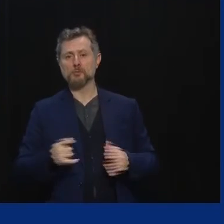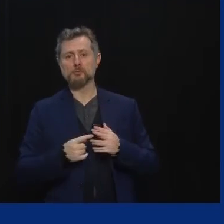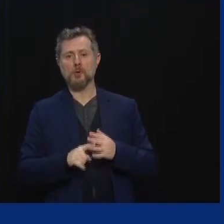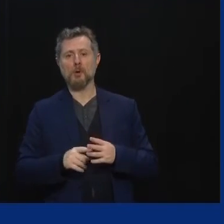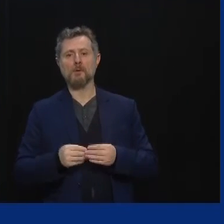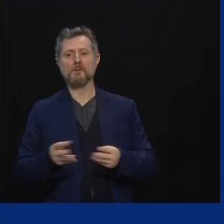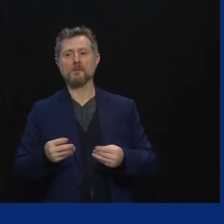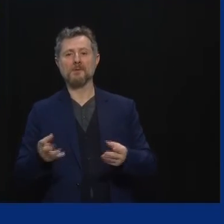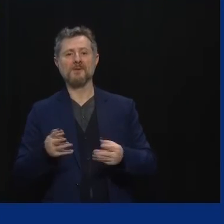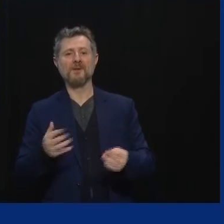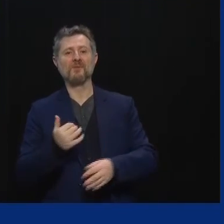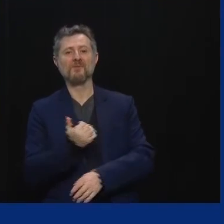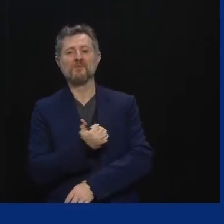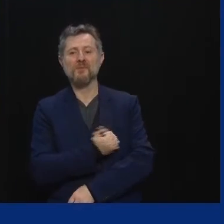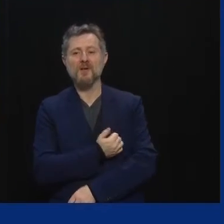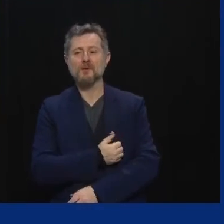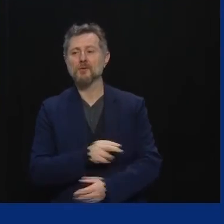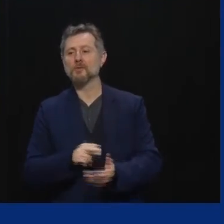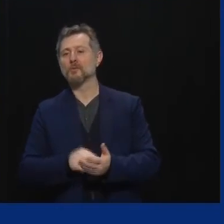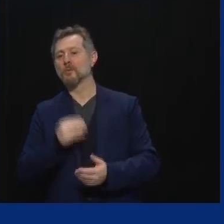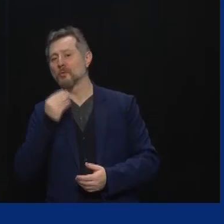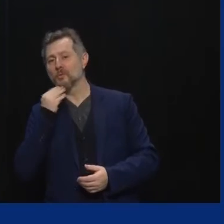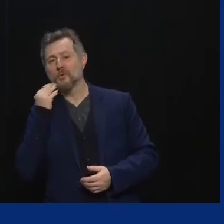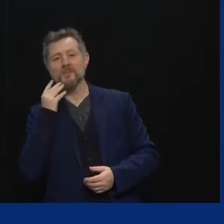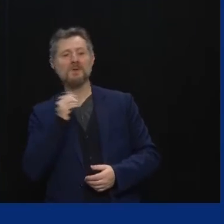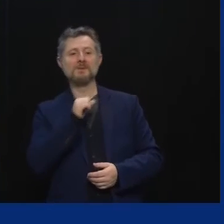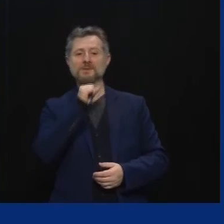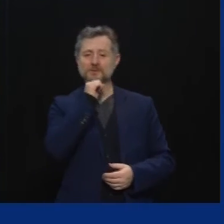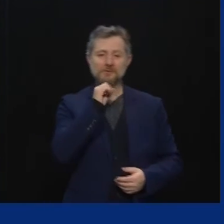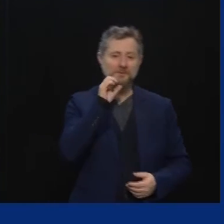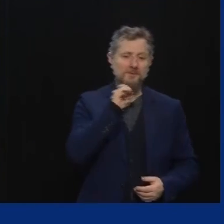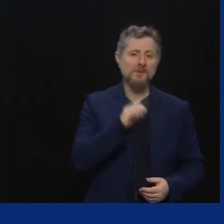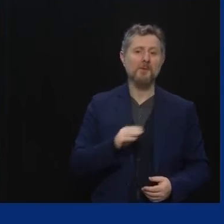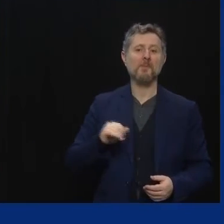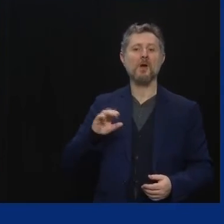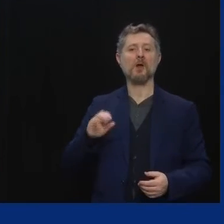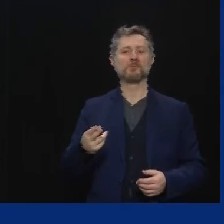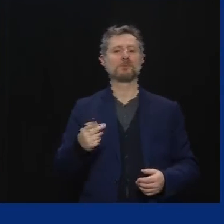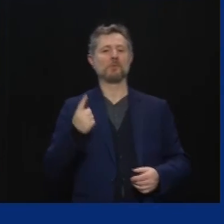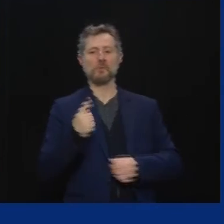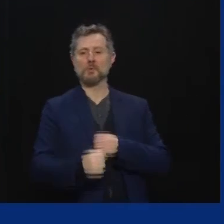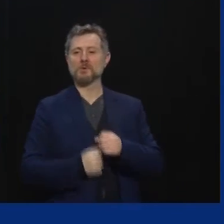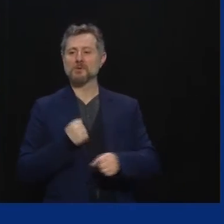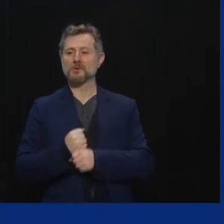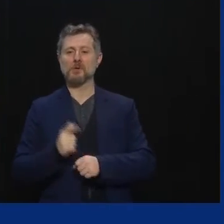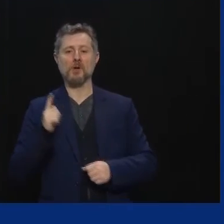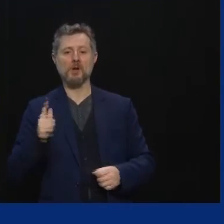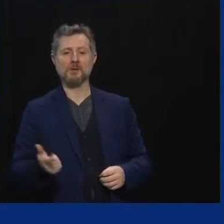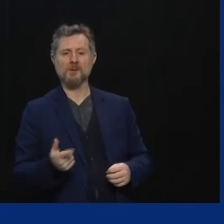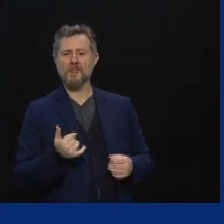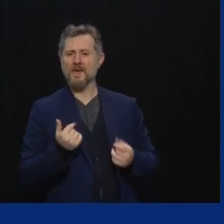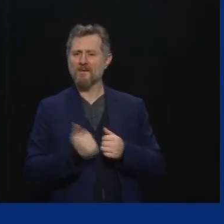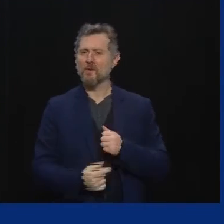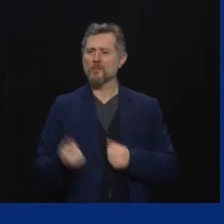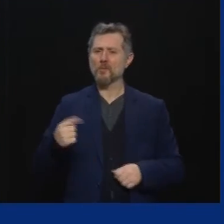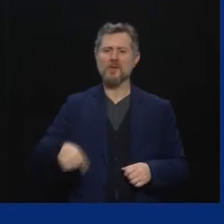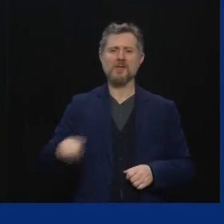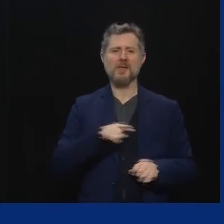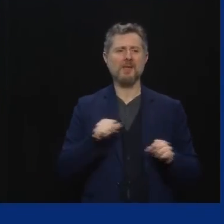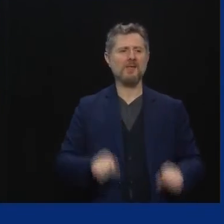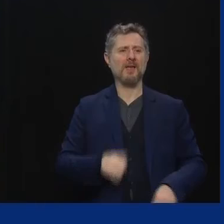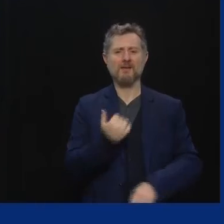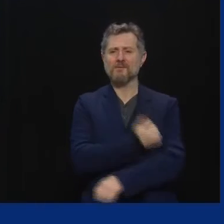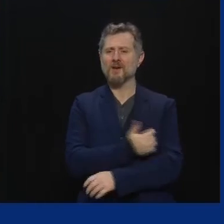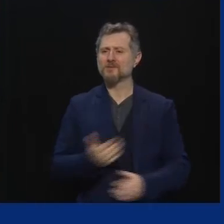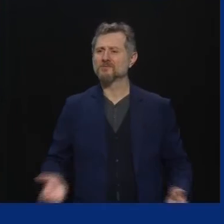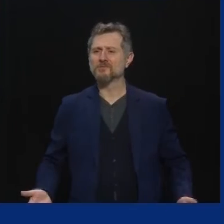senior citizens vaccinated, and by March, everybody, 1 year later, could get vaccinated. We didn't have that at our disposal. We should not overlook